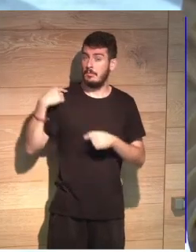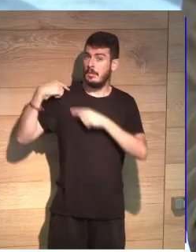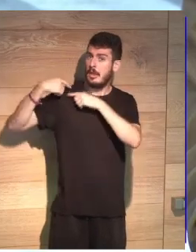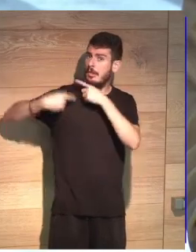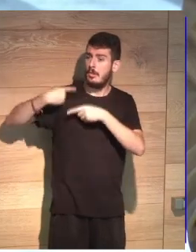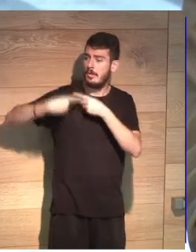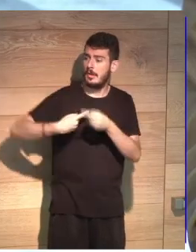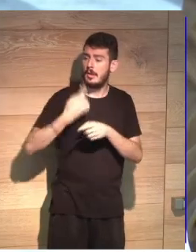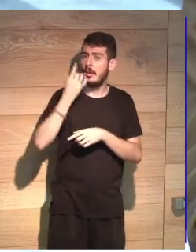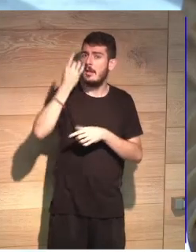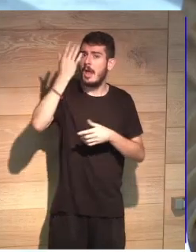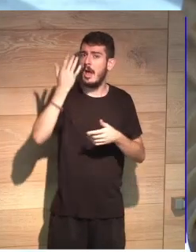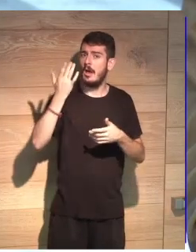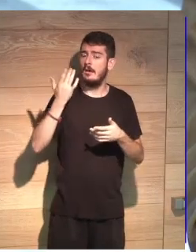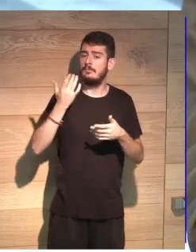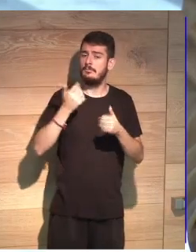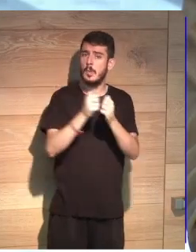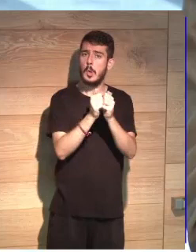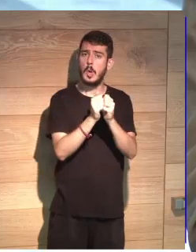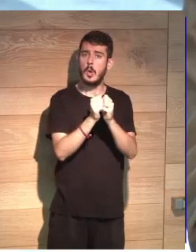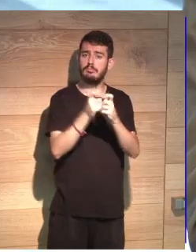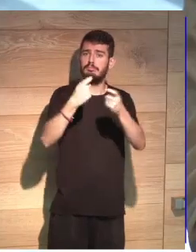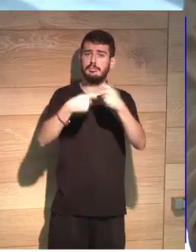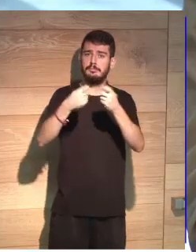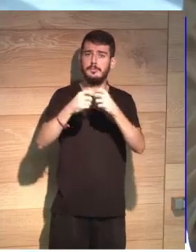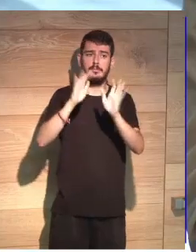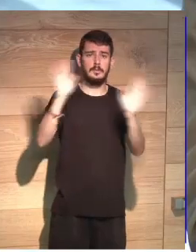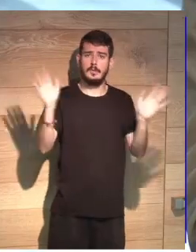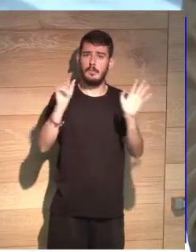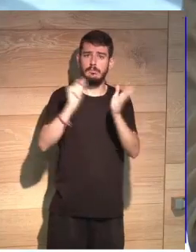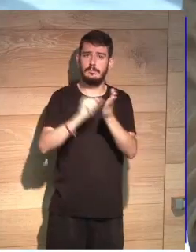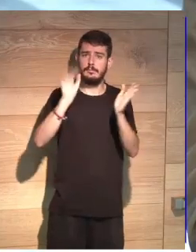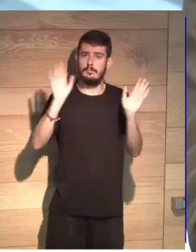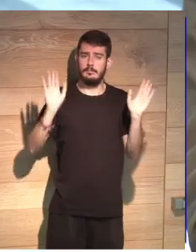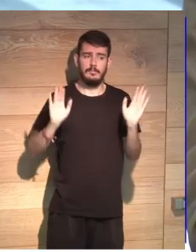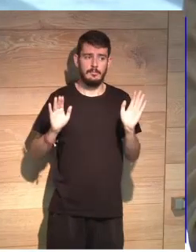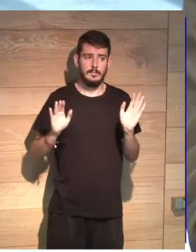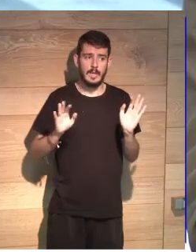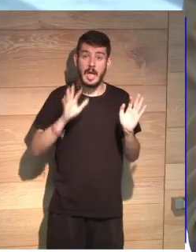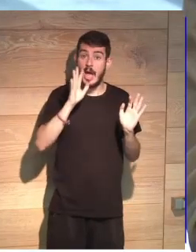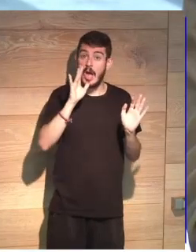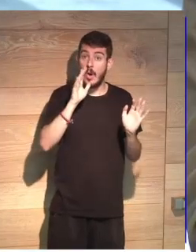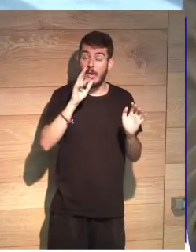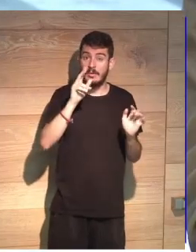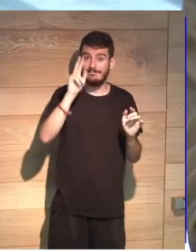point for the industry. Traditionally, the idea was just to make video games and sell them,